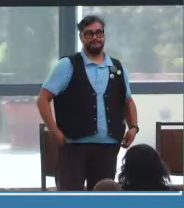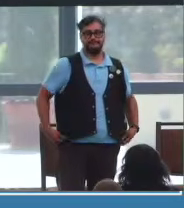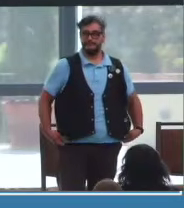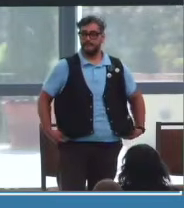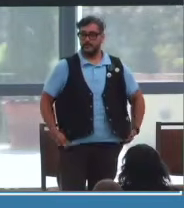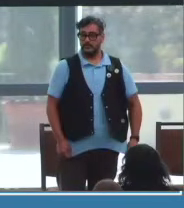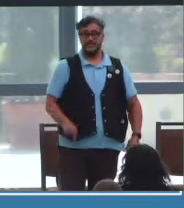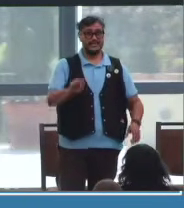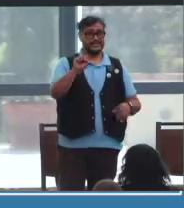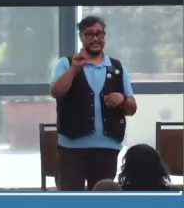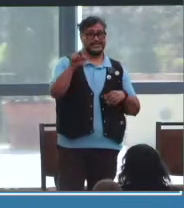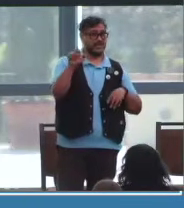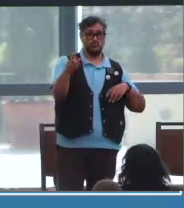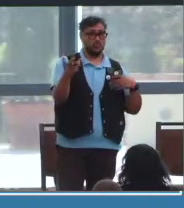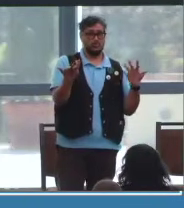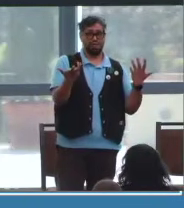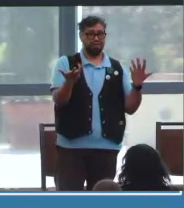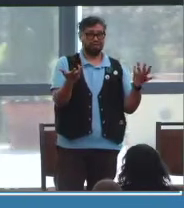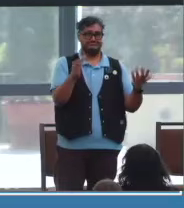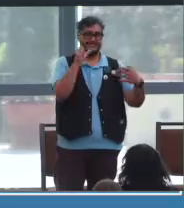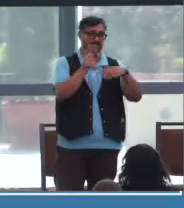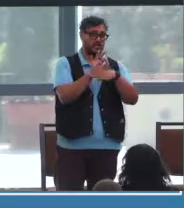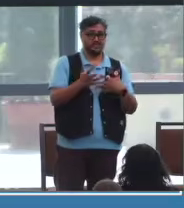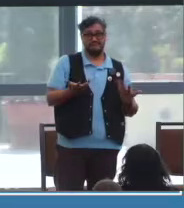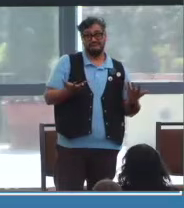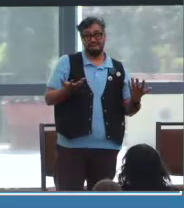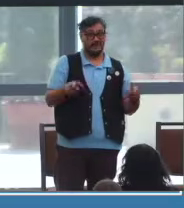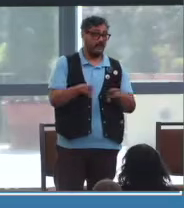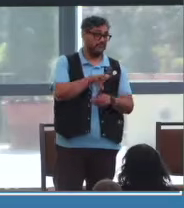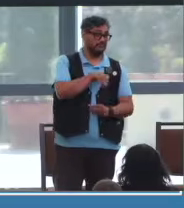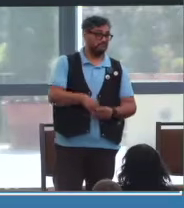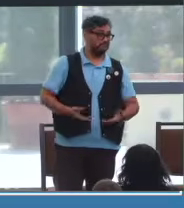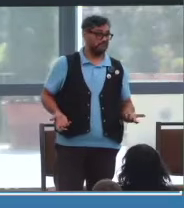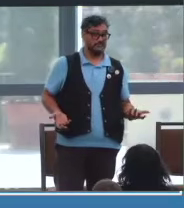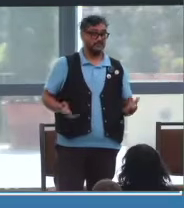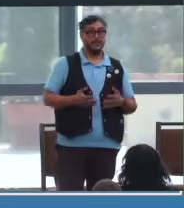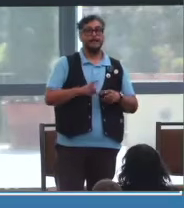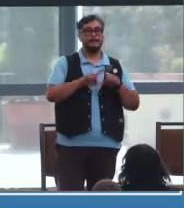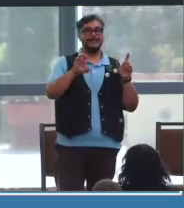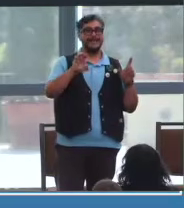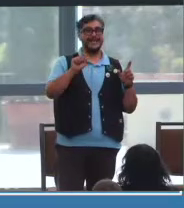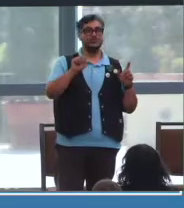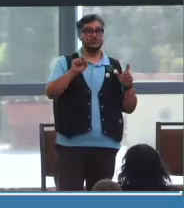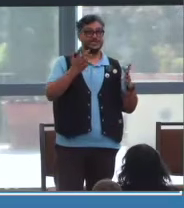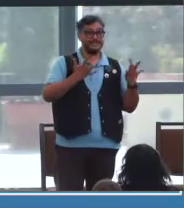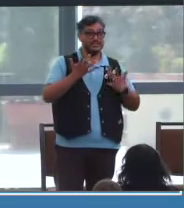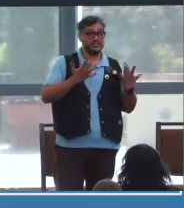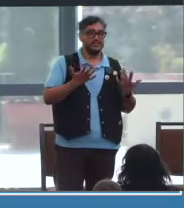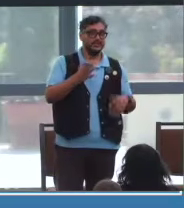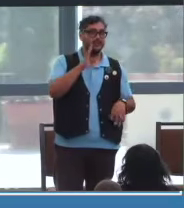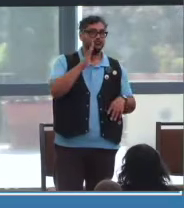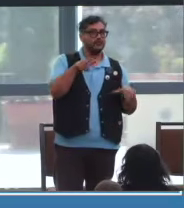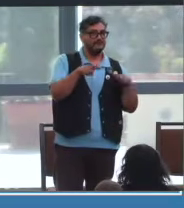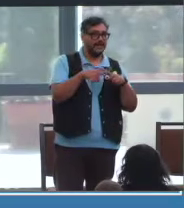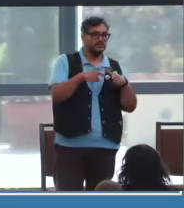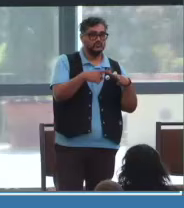Sexual dysfunction can be an issue. Again, there's a lot of things that can go into that, but estrogen deficiency can lead to vaginal